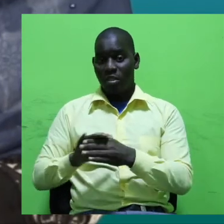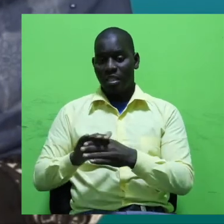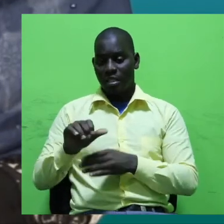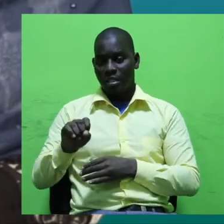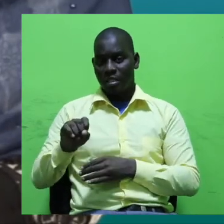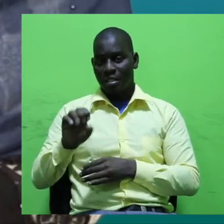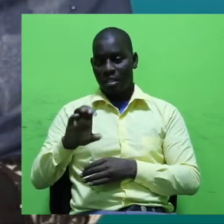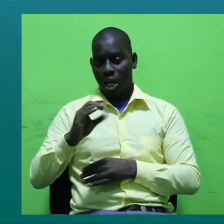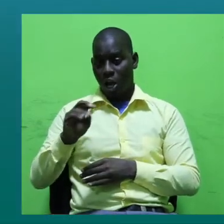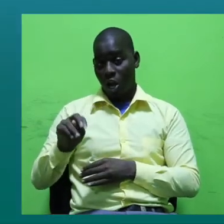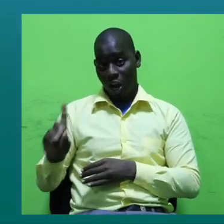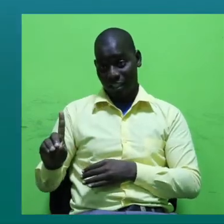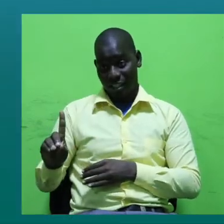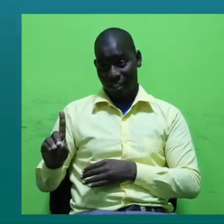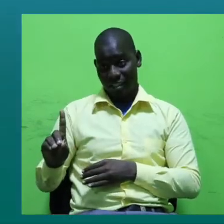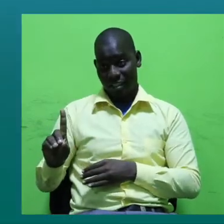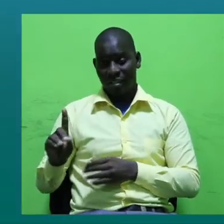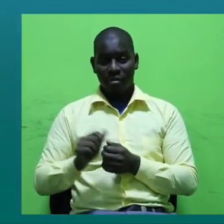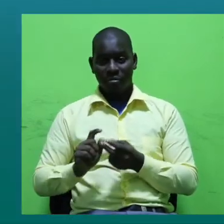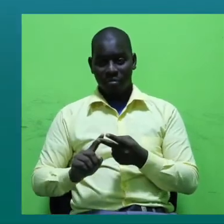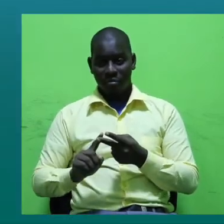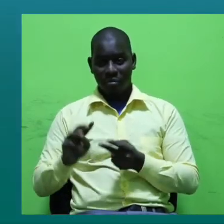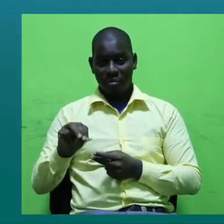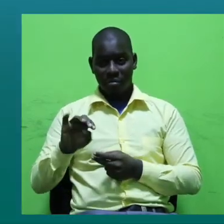as shown on your screen.